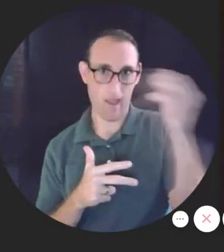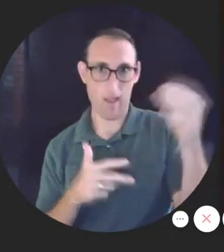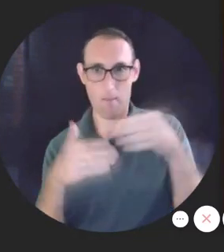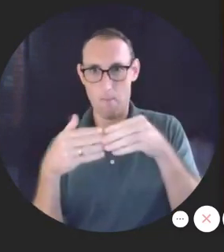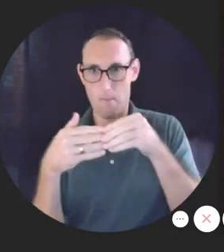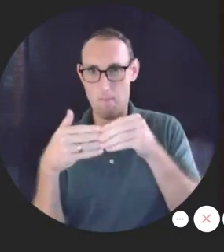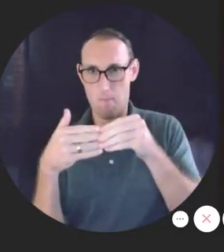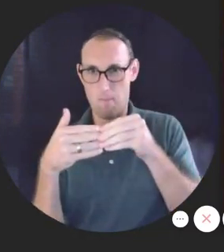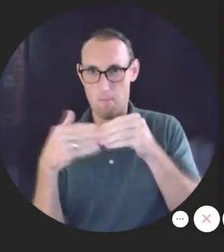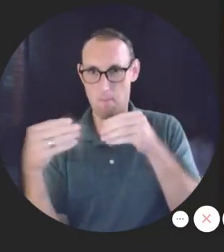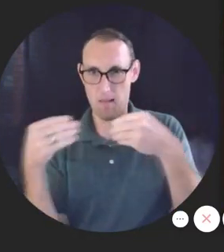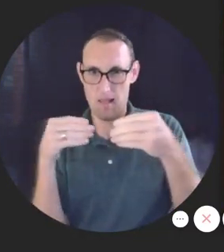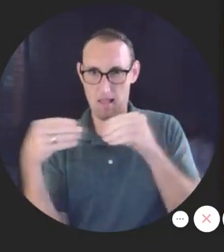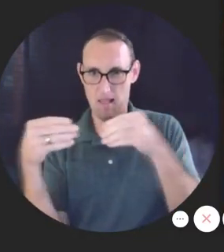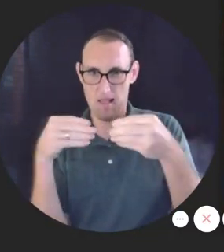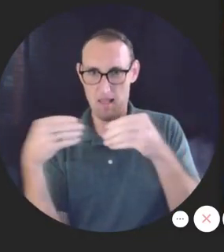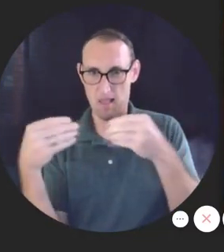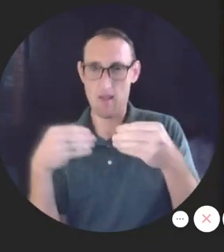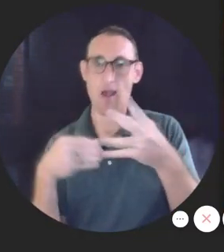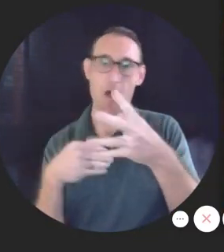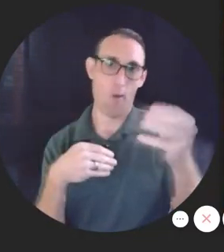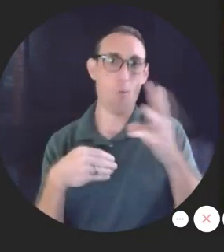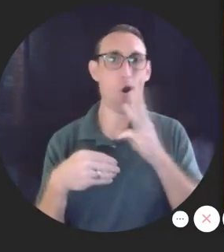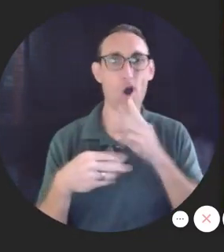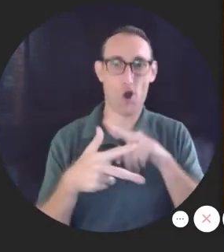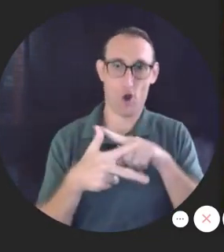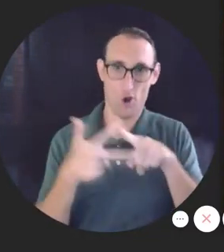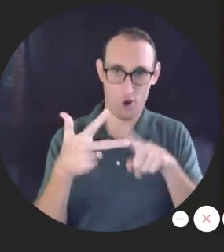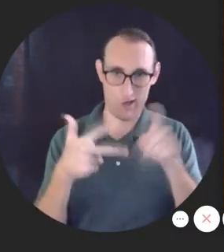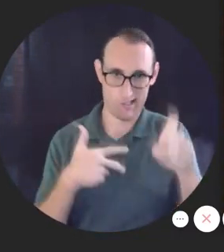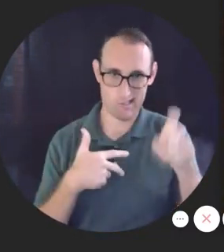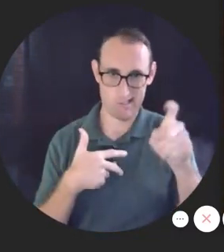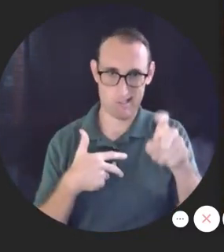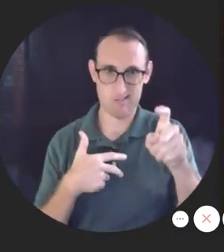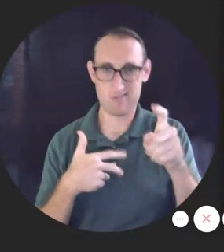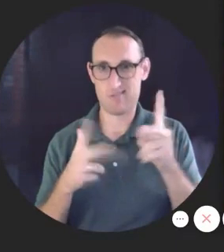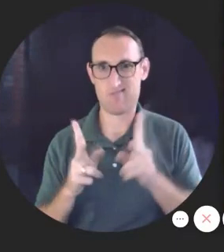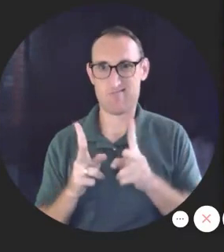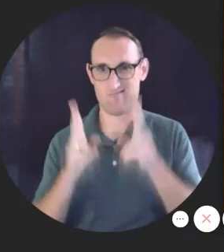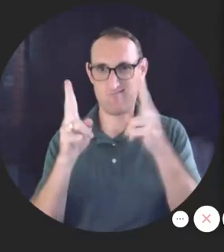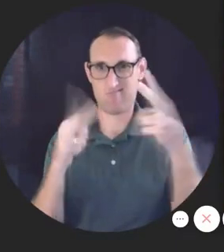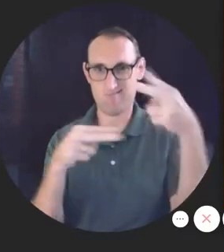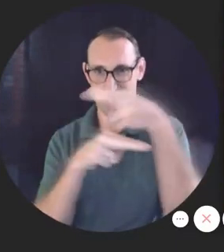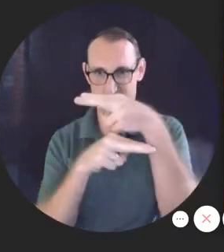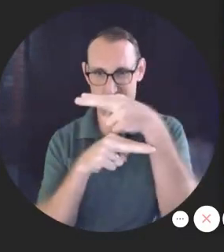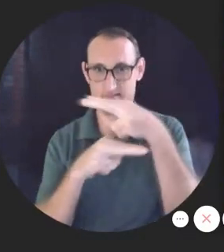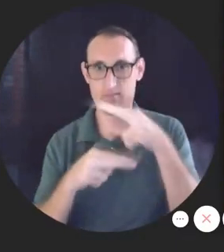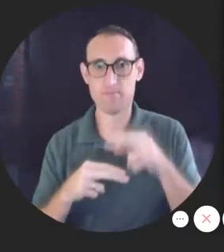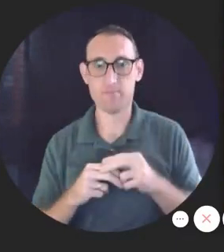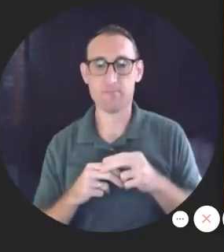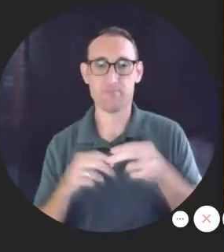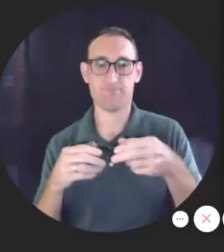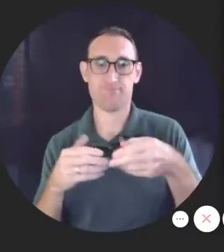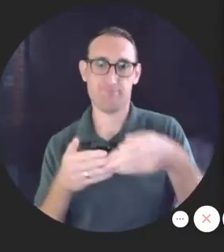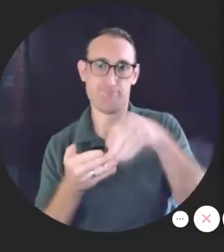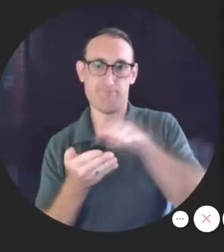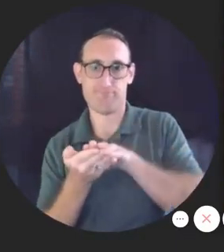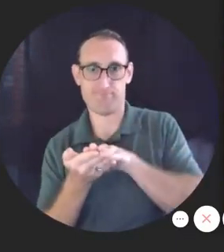water. So I've got my little piece of cardboard. This just came off an old Amazon package. So I'm just gonna fold it in